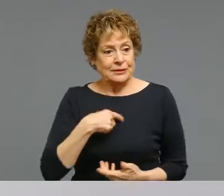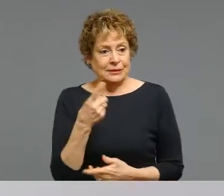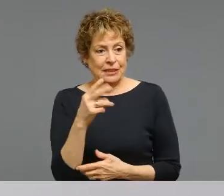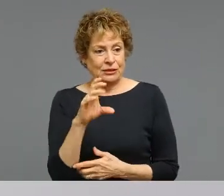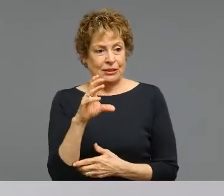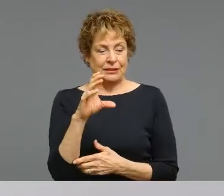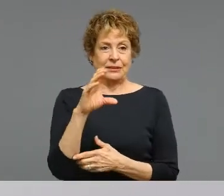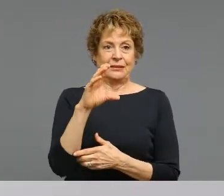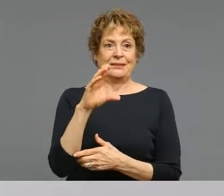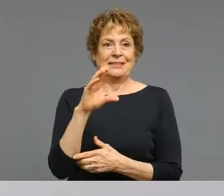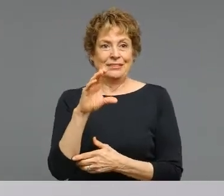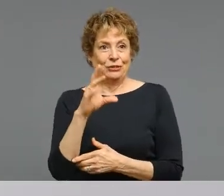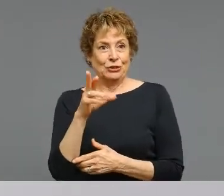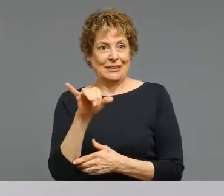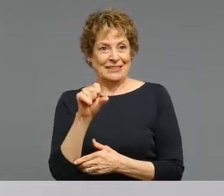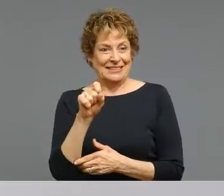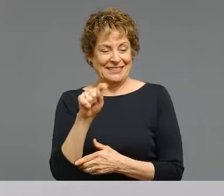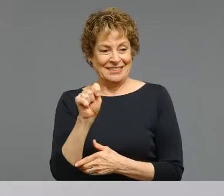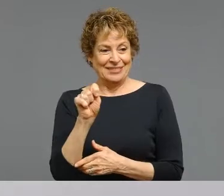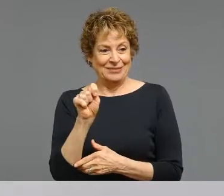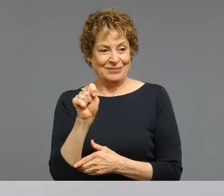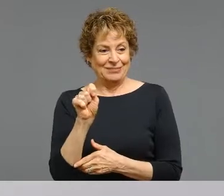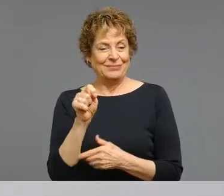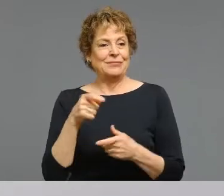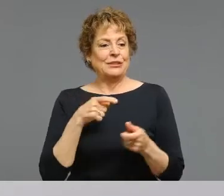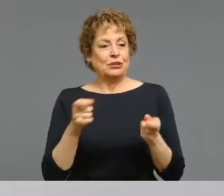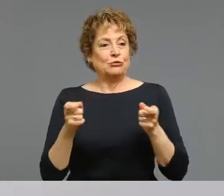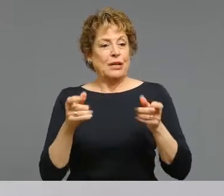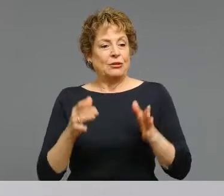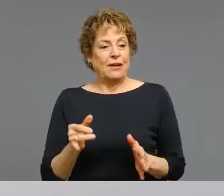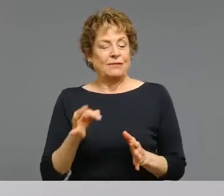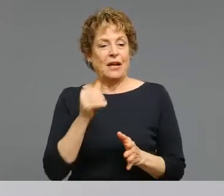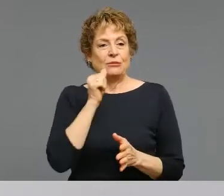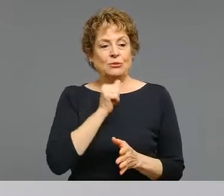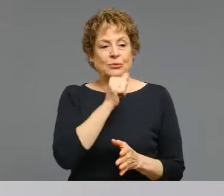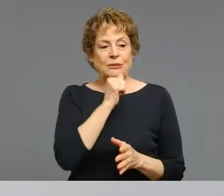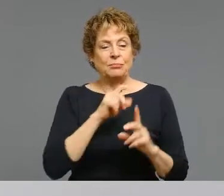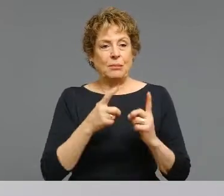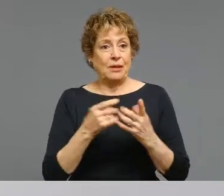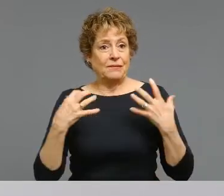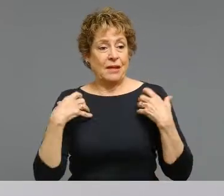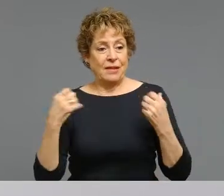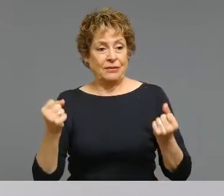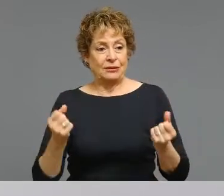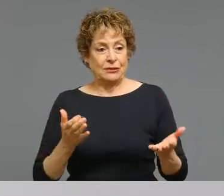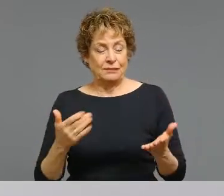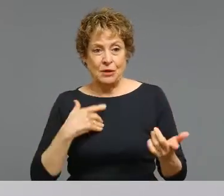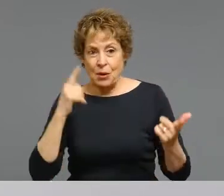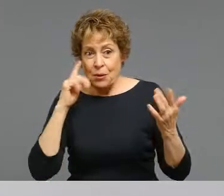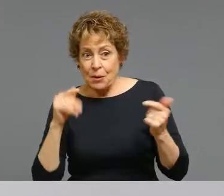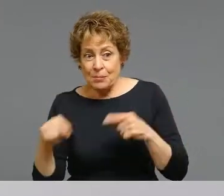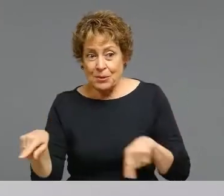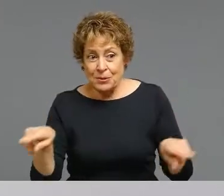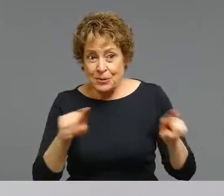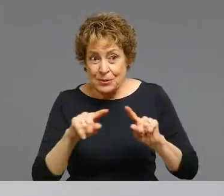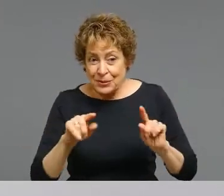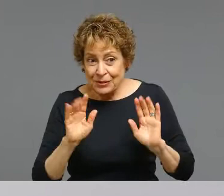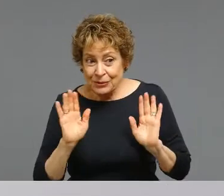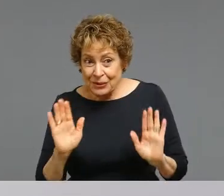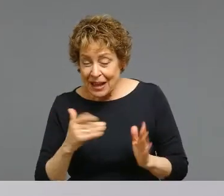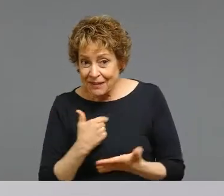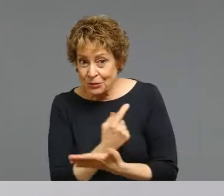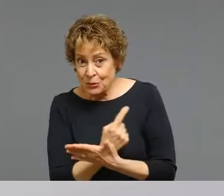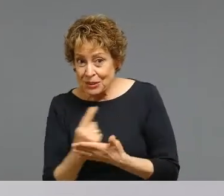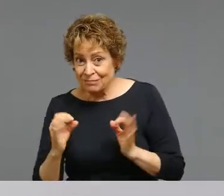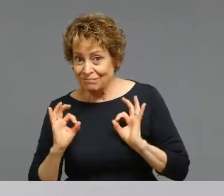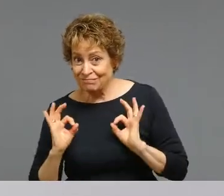the Arizona Department of Health Services, and I hope everyone has had a great week. As usual, I will provide a